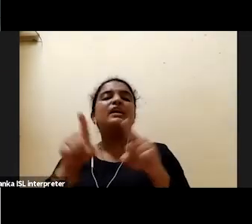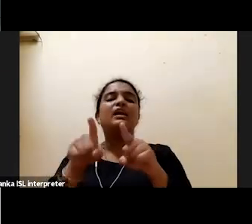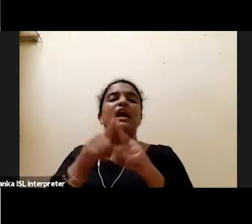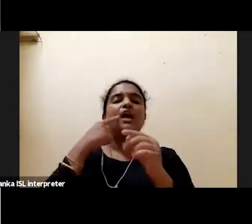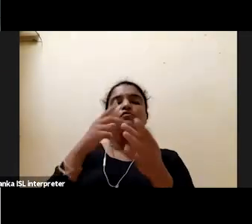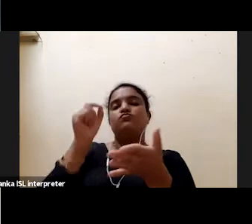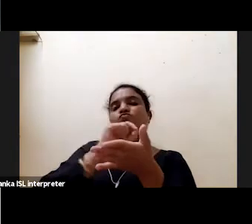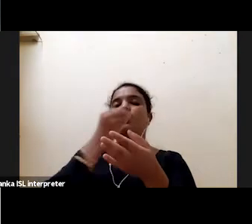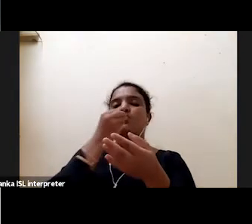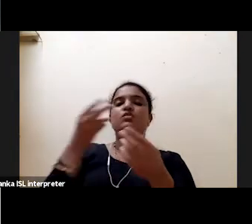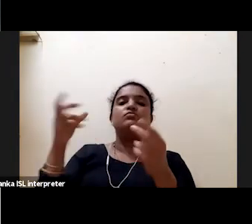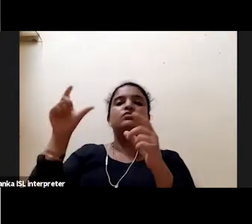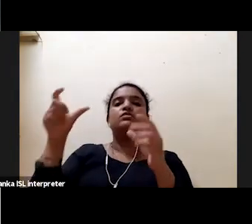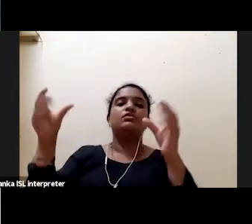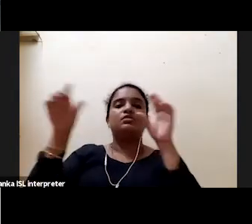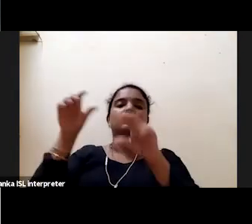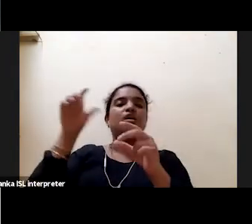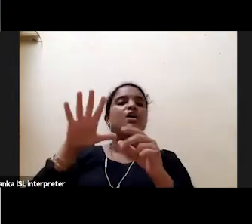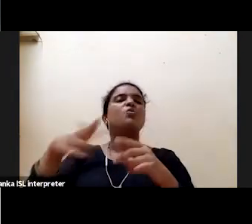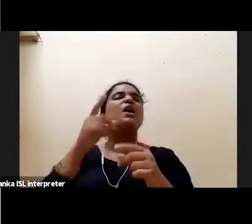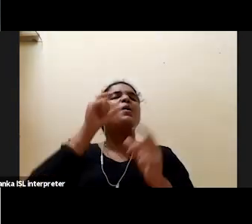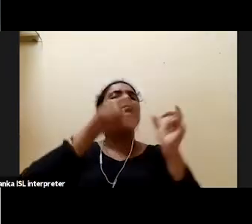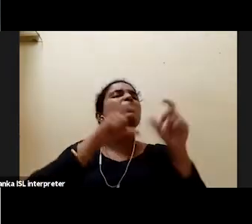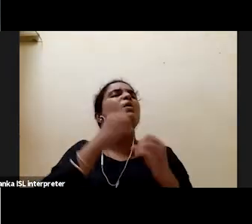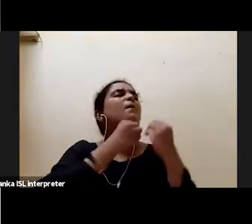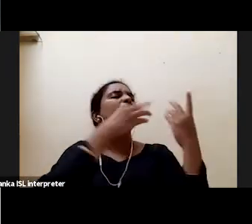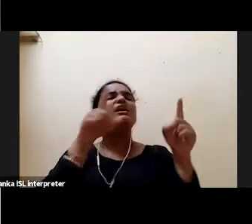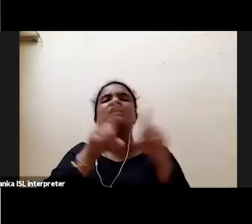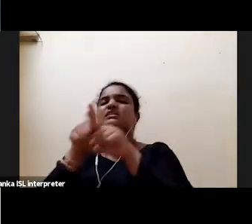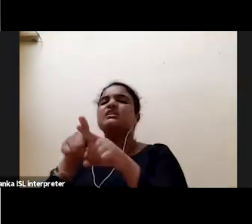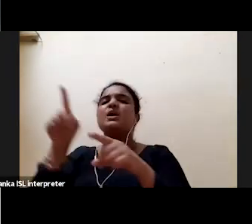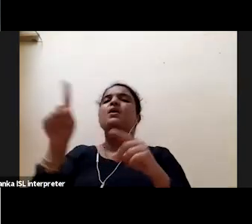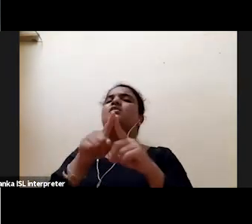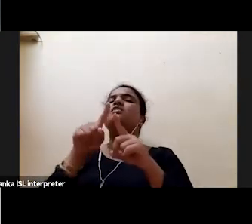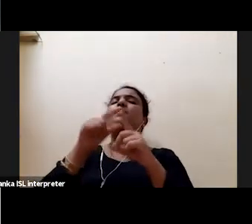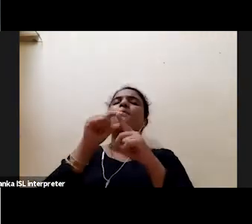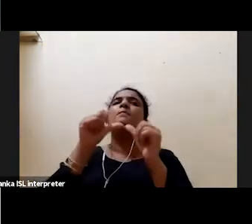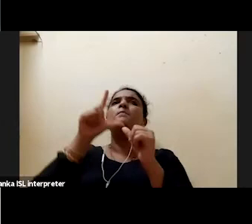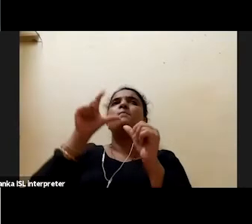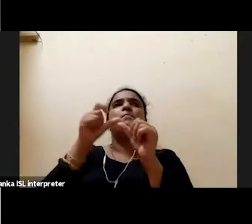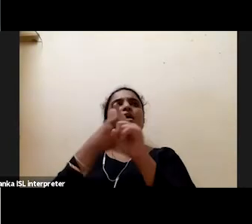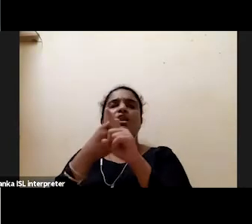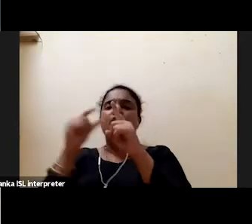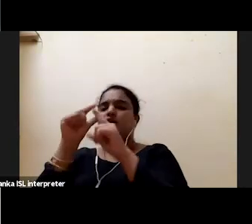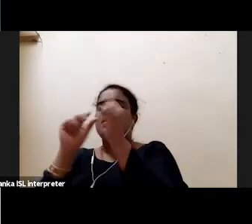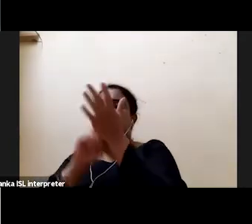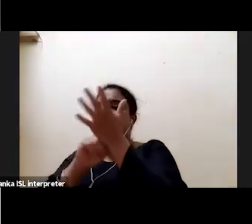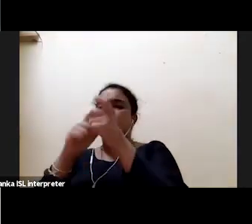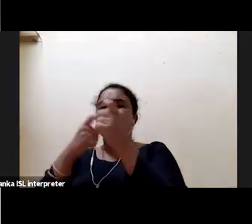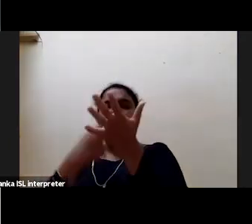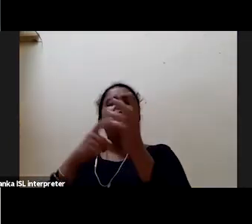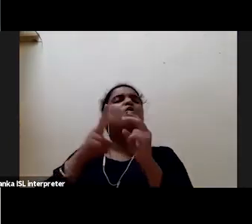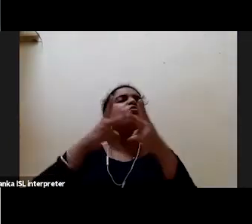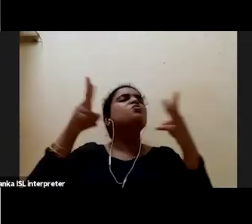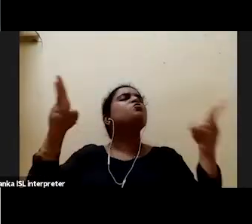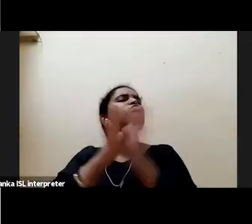are a million recipes for palak paneer, why will someone read your version of it? Because possibly they like the way you explain, they like how